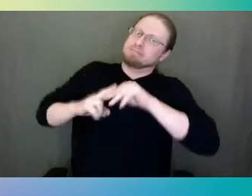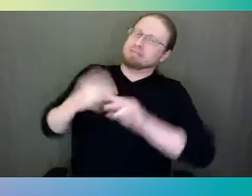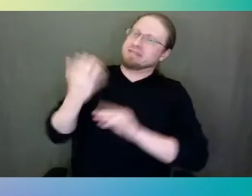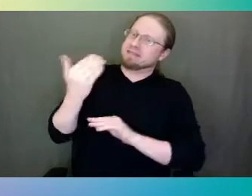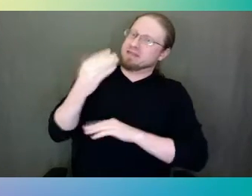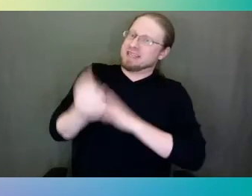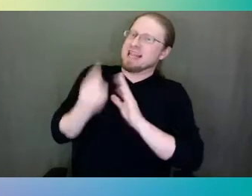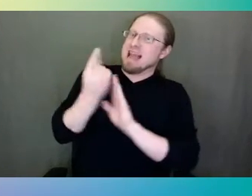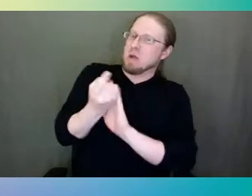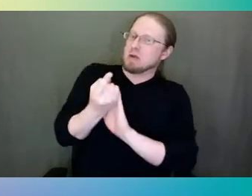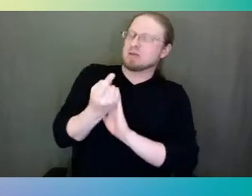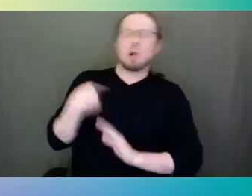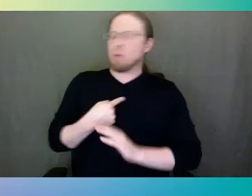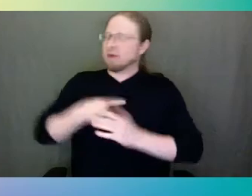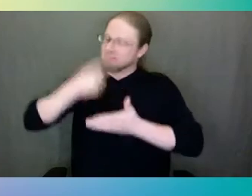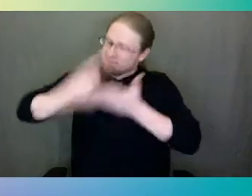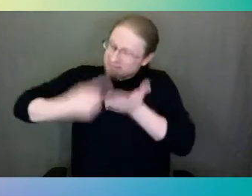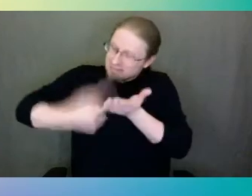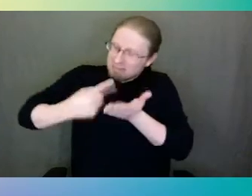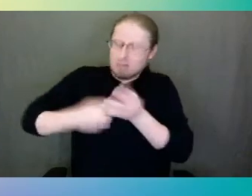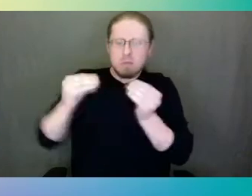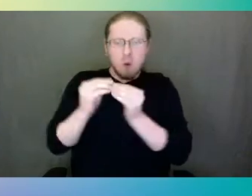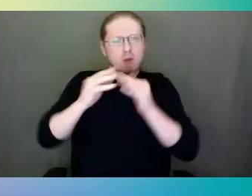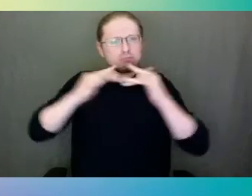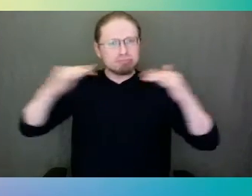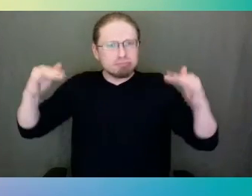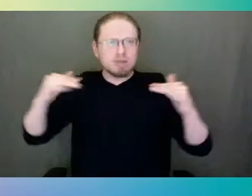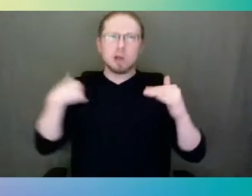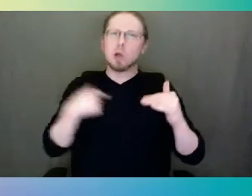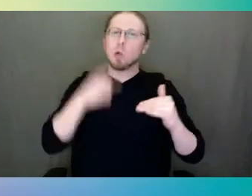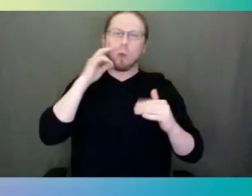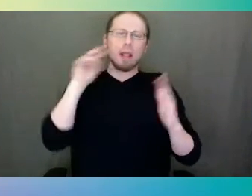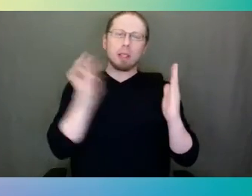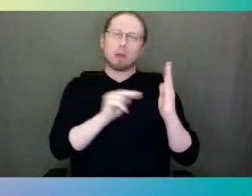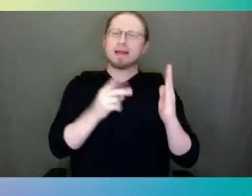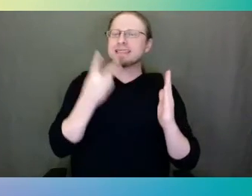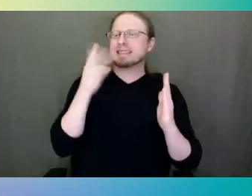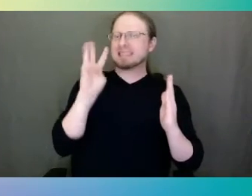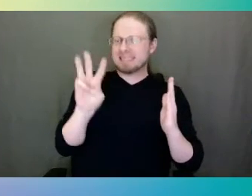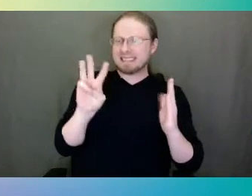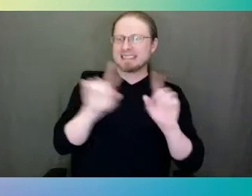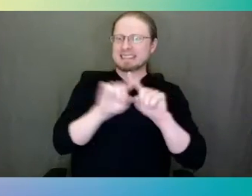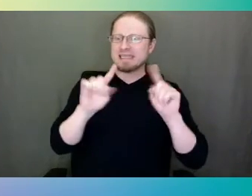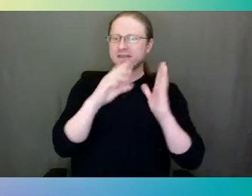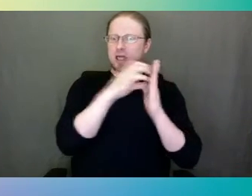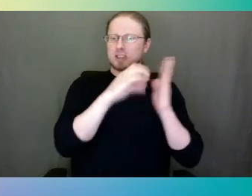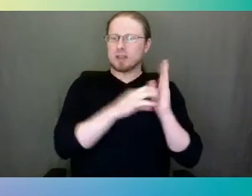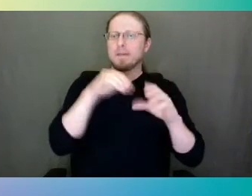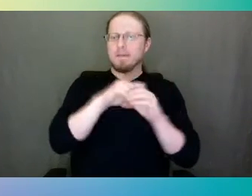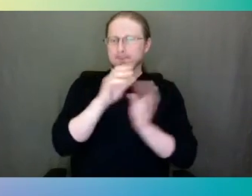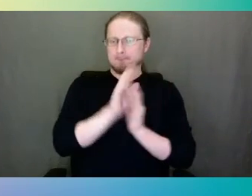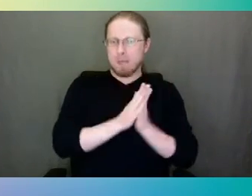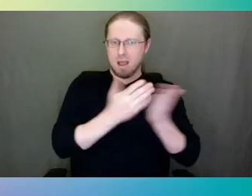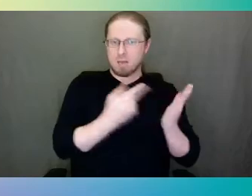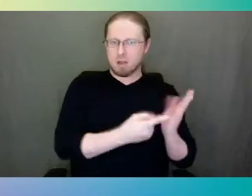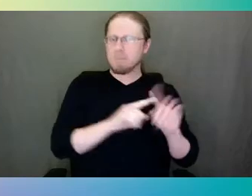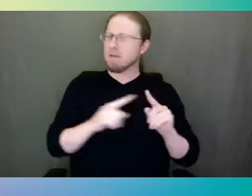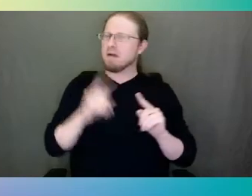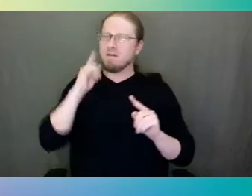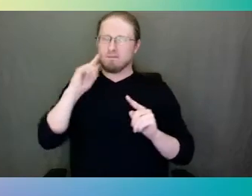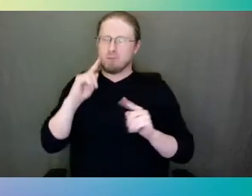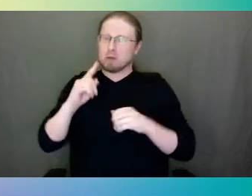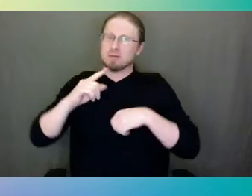And we actually focus on, when we look at the Bible, we look at 6 passages. But for sake of time, we're mostly keying in on one passage today, and that's